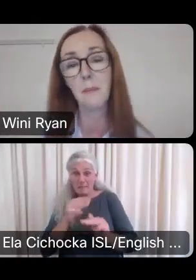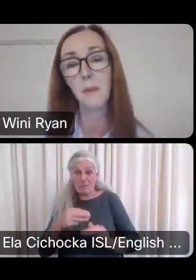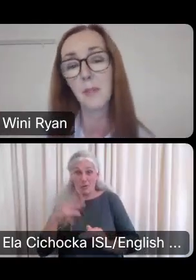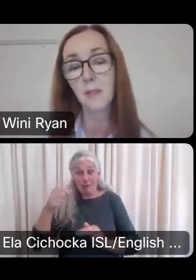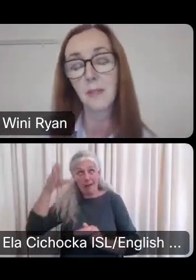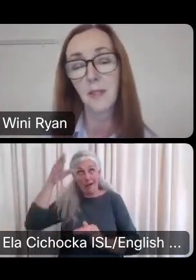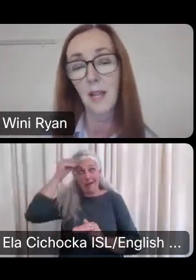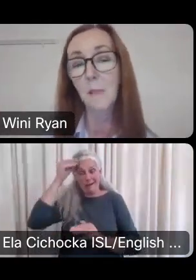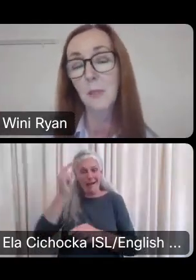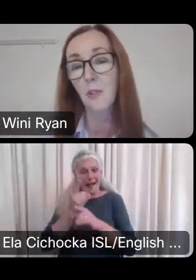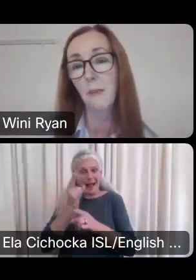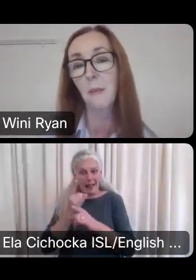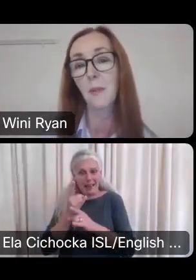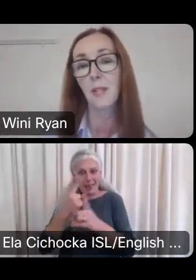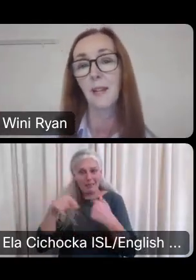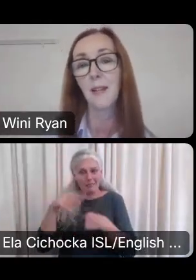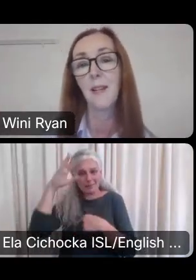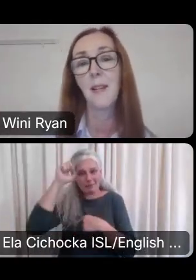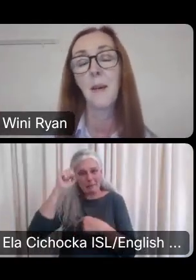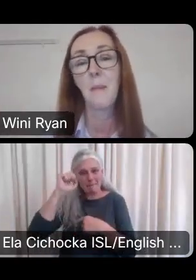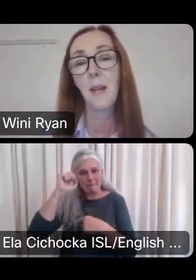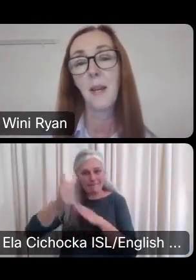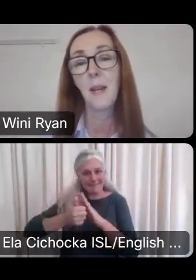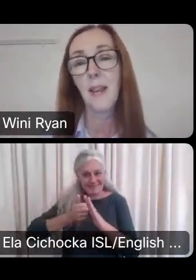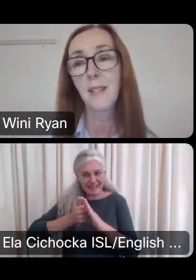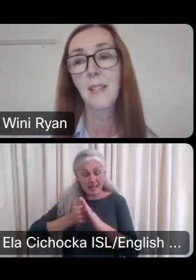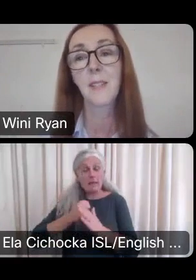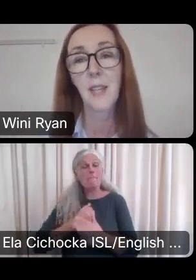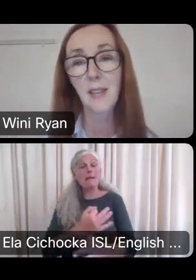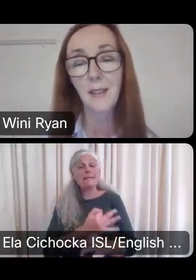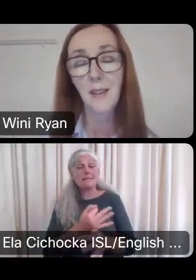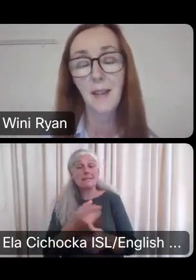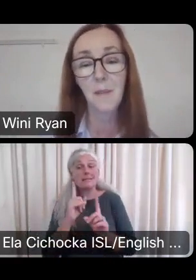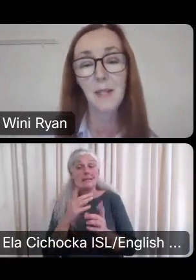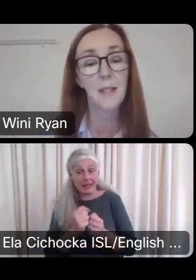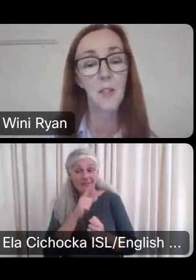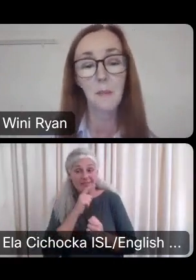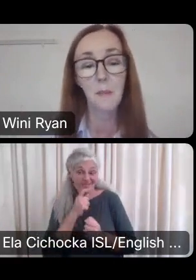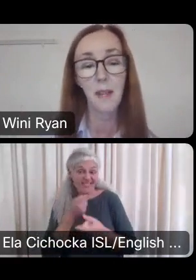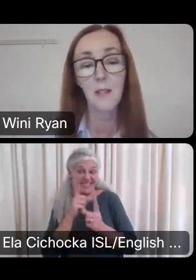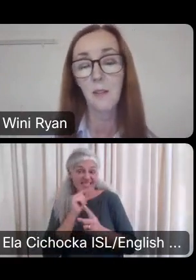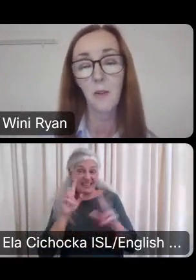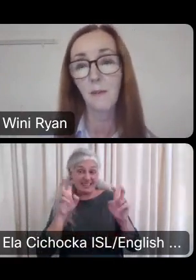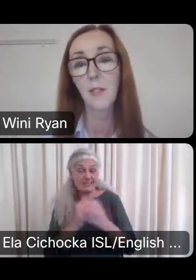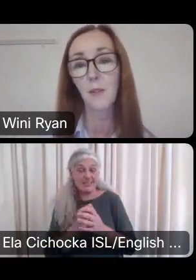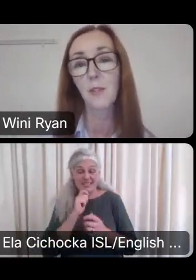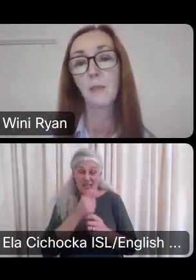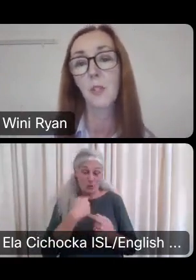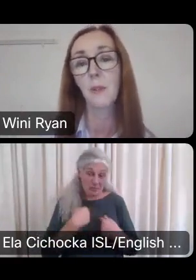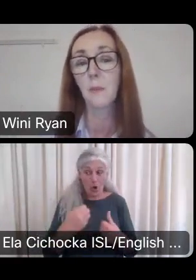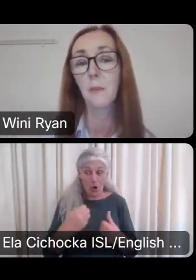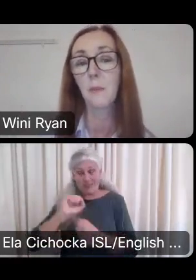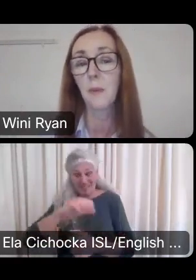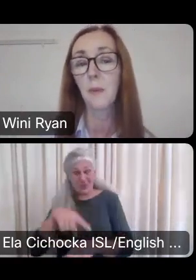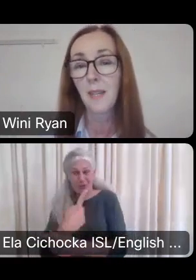them to remember the skill. My dad had a saying, and he said it to me and to all of his daughters, which